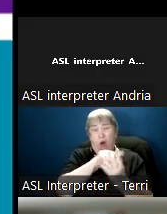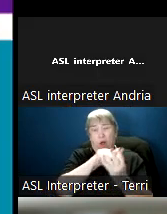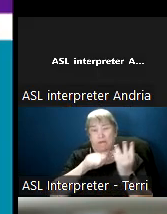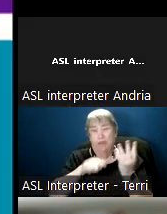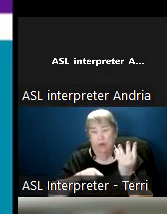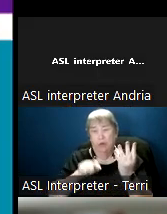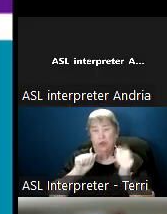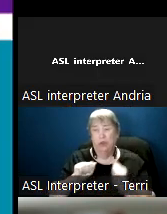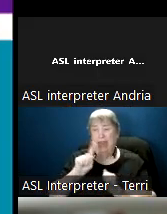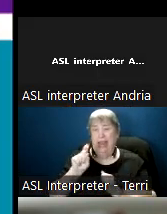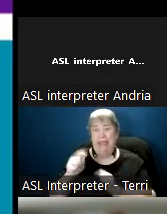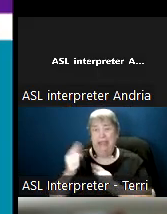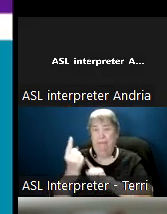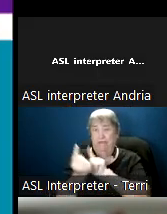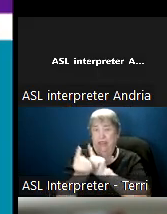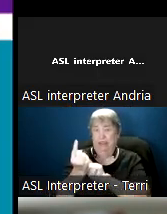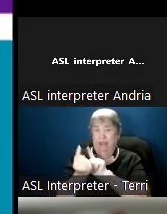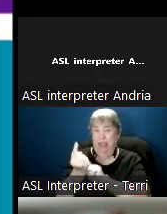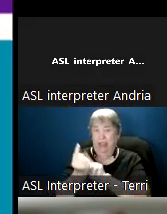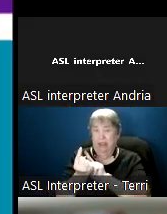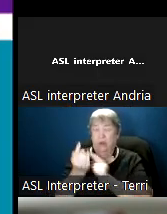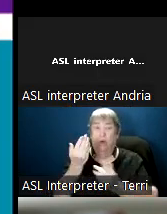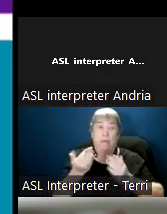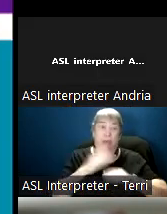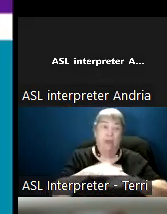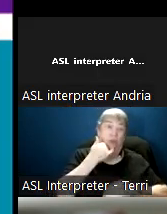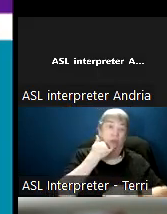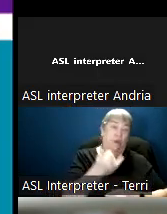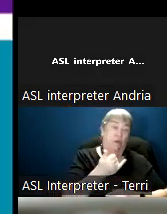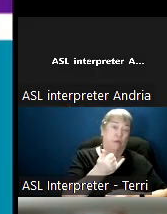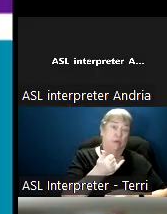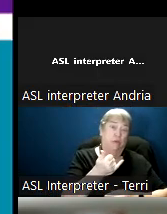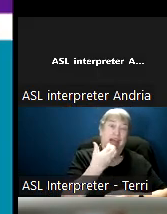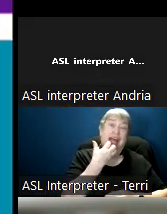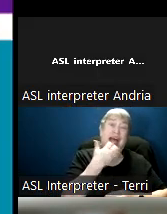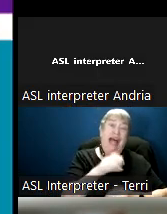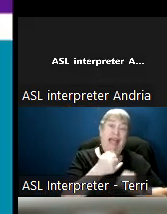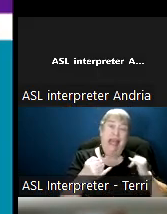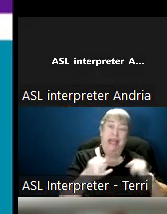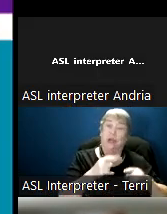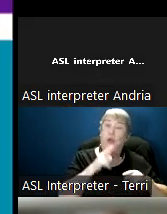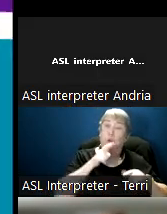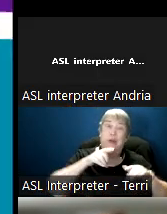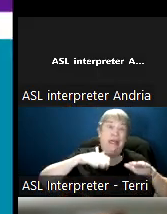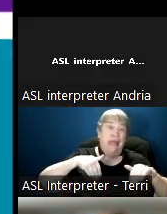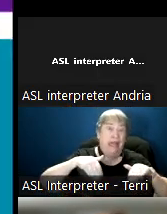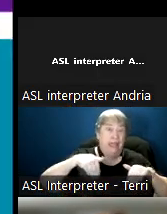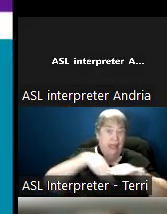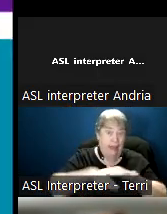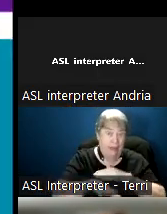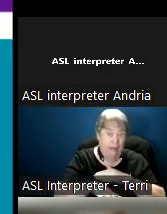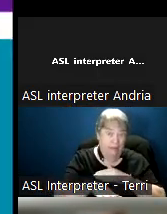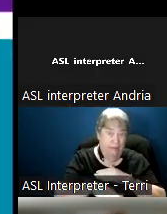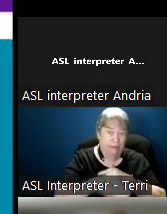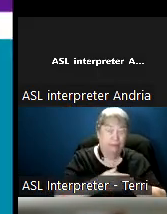person in person, but they're also questions you could be asking somebody who's called you on a hotline who hasn't even stepped foot in an office yet, right? And it's